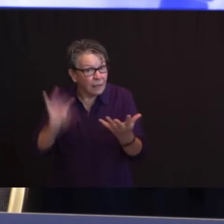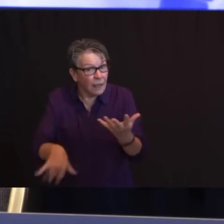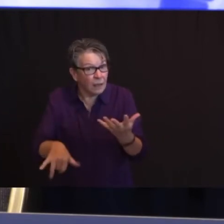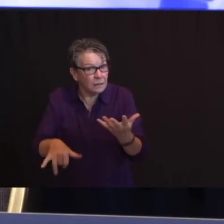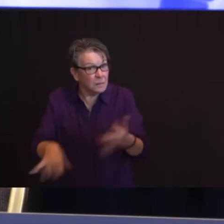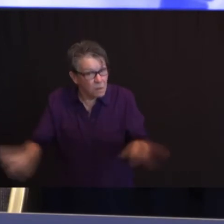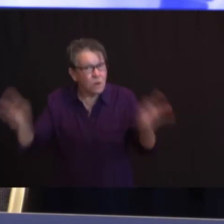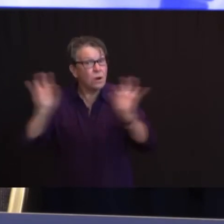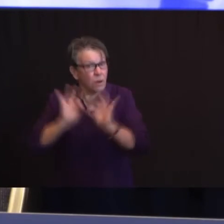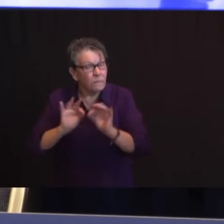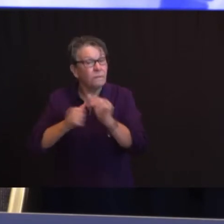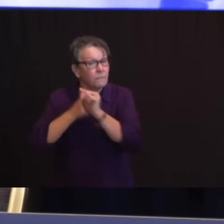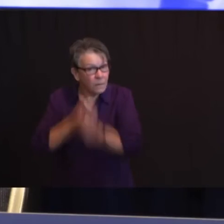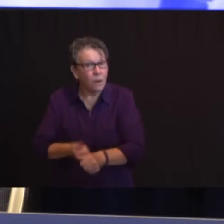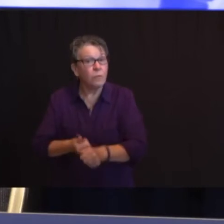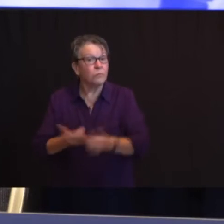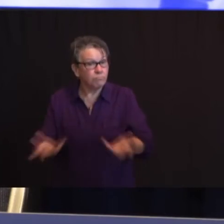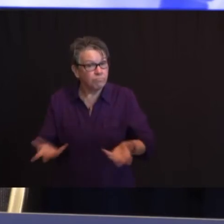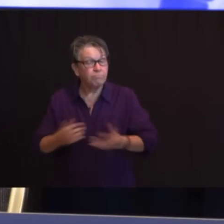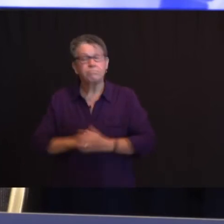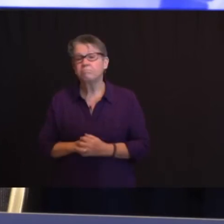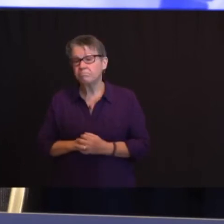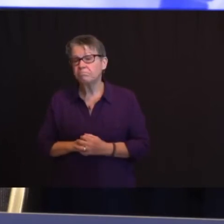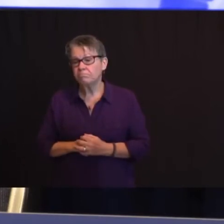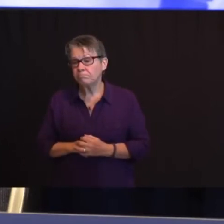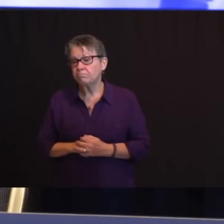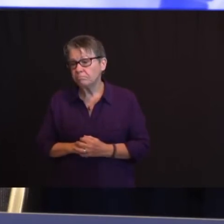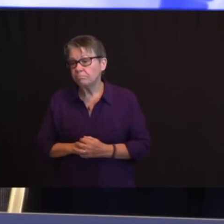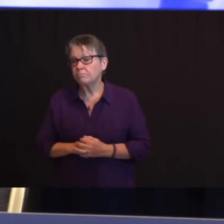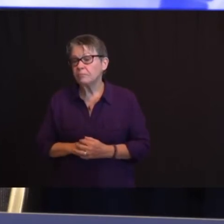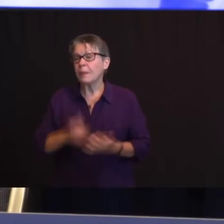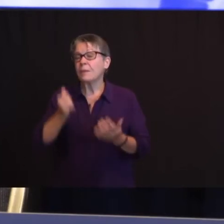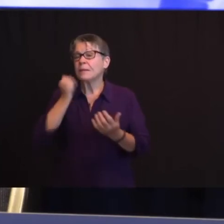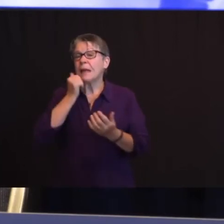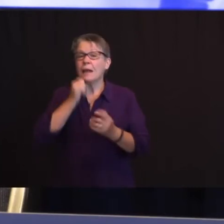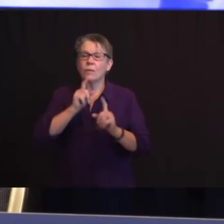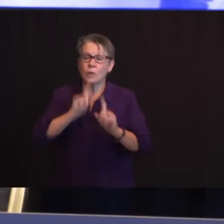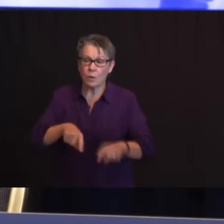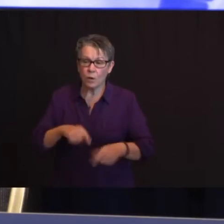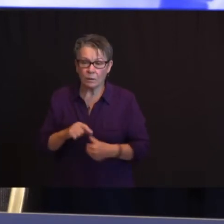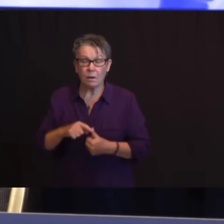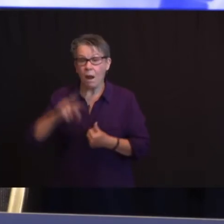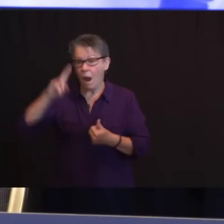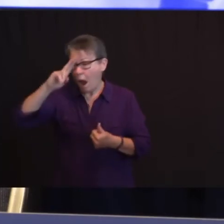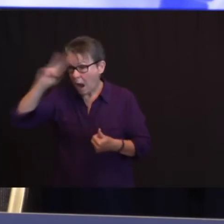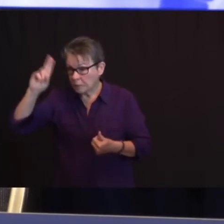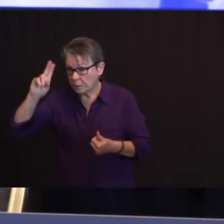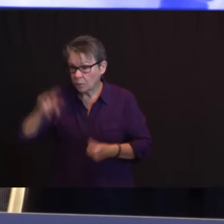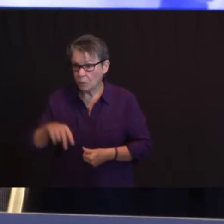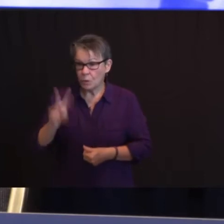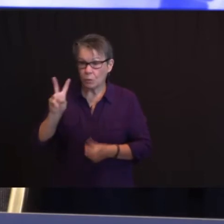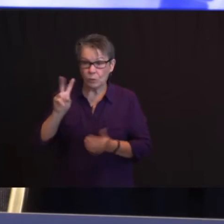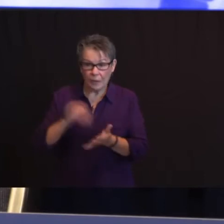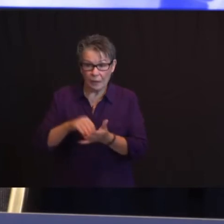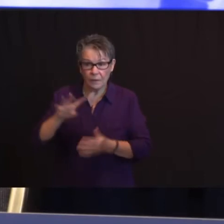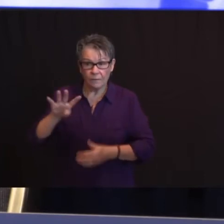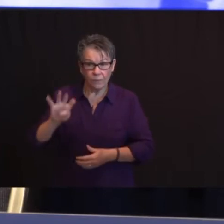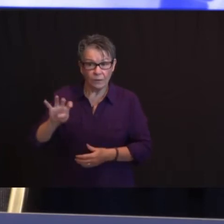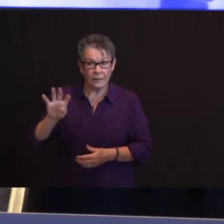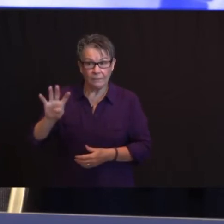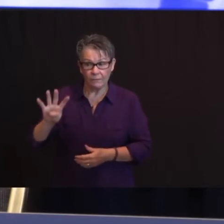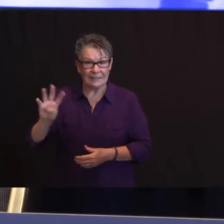Moving on to my daily report, as the governor shared, our hospitals reported 2,446 hospitalizations